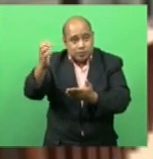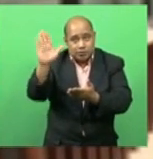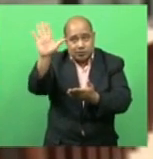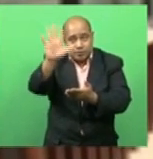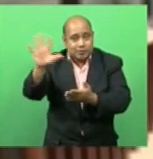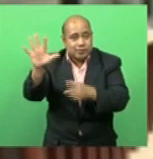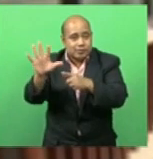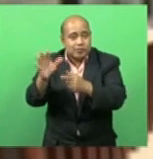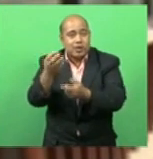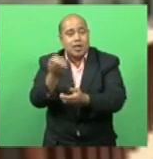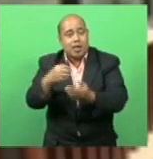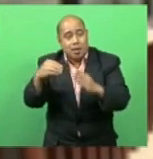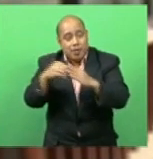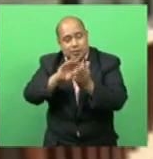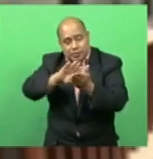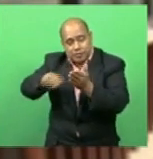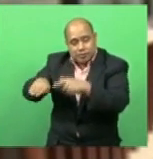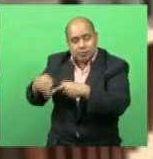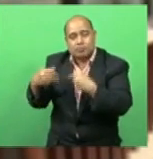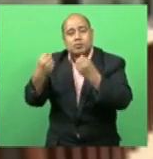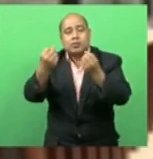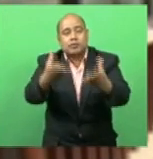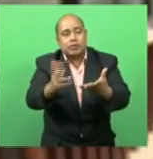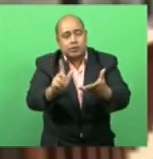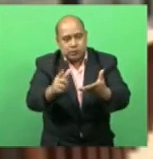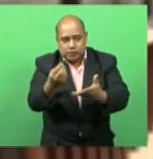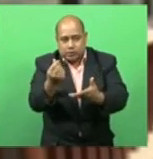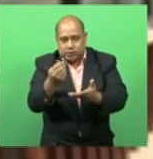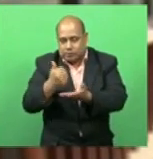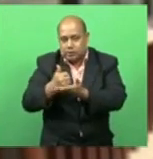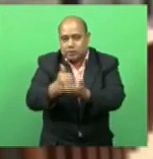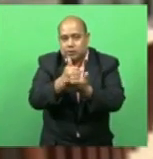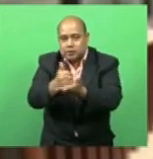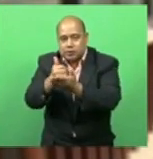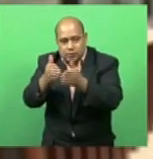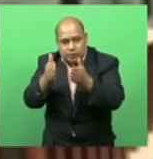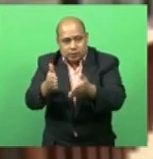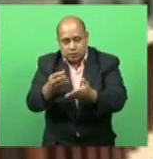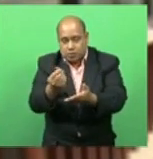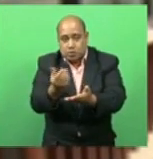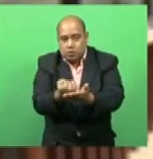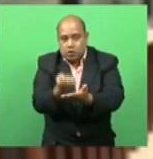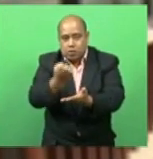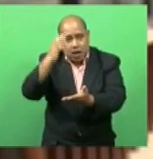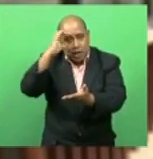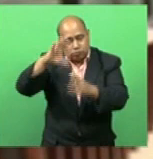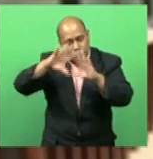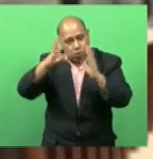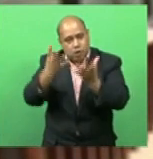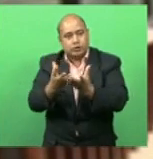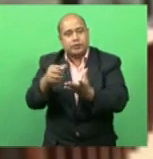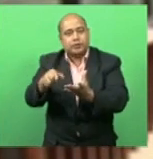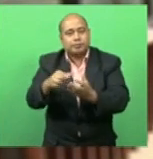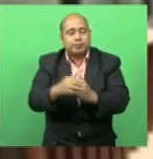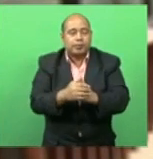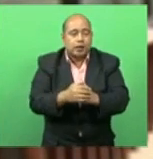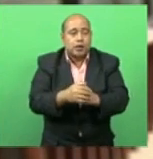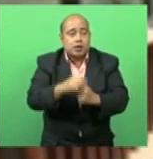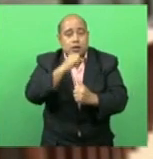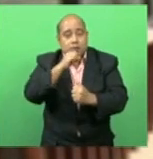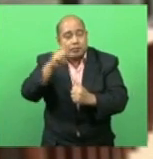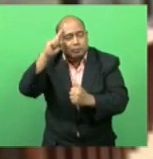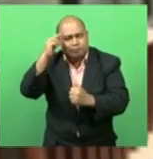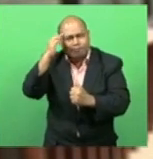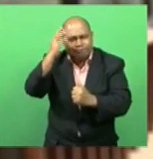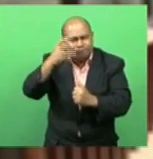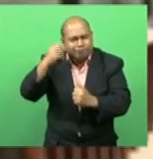to do whatever was needed to support the region's economy. The ECB President Christine Lagarde projected that the euro area economy could